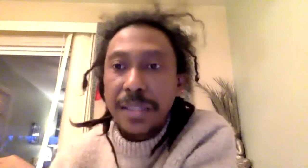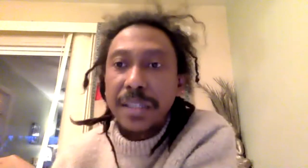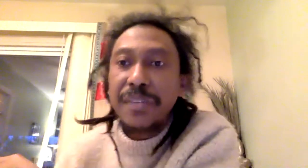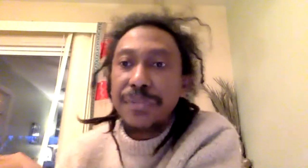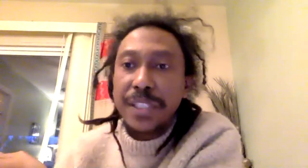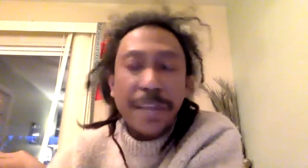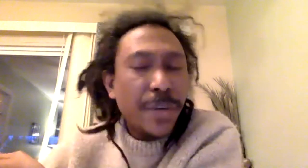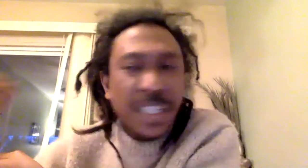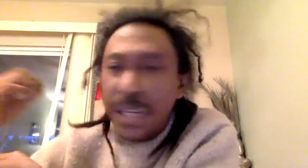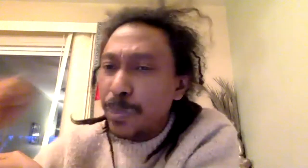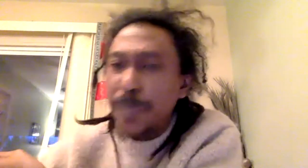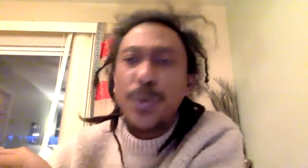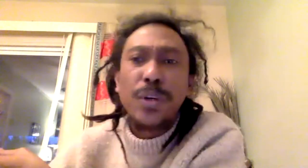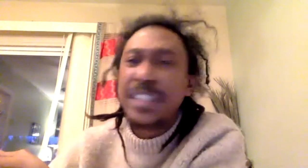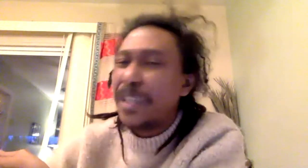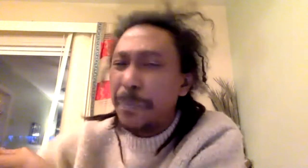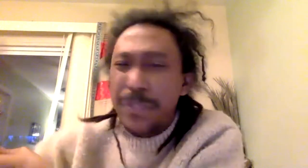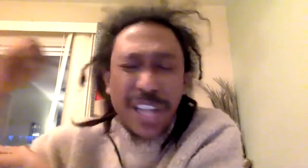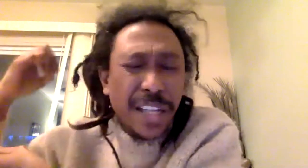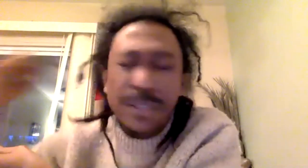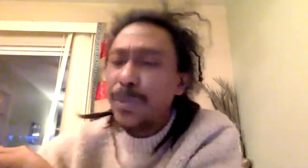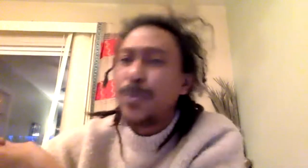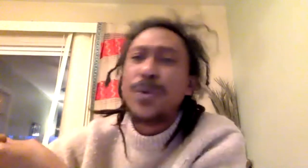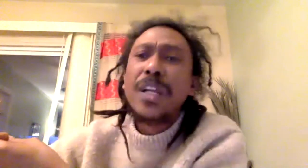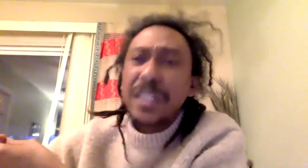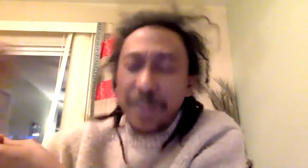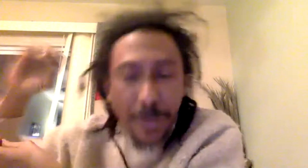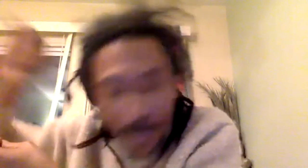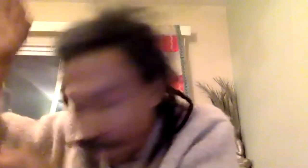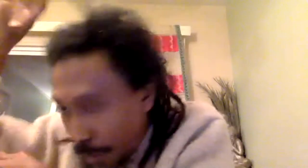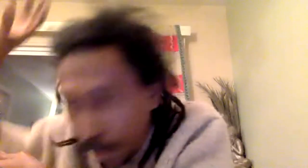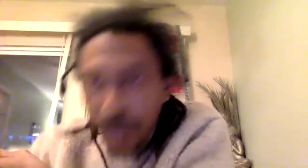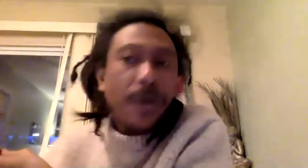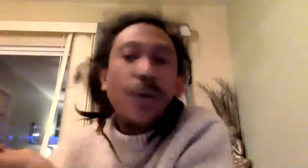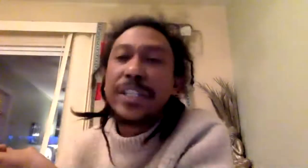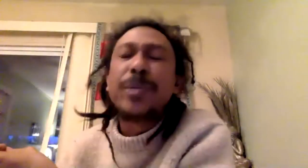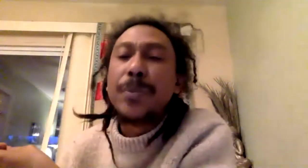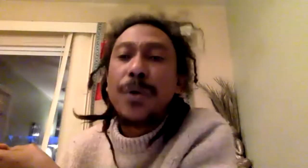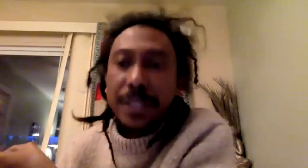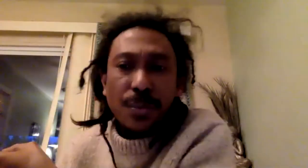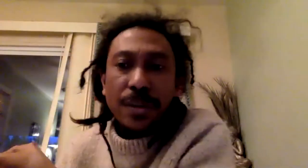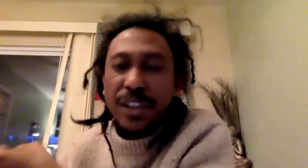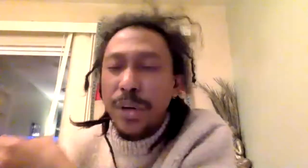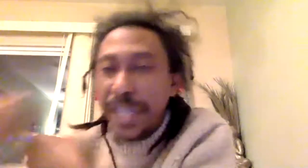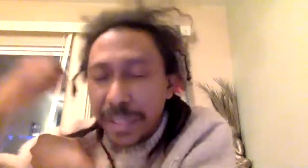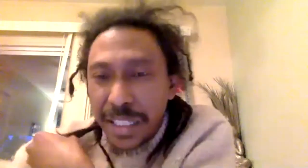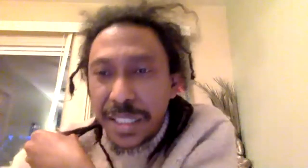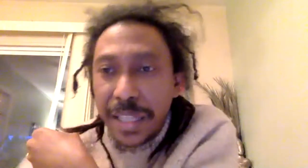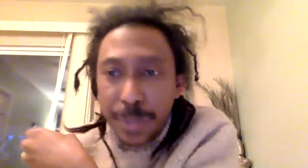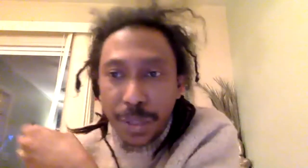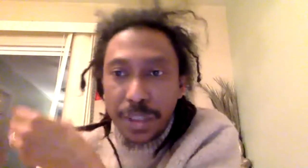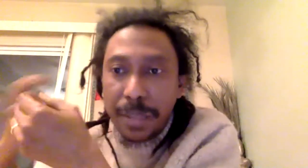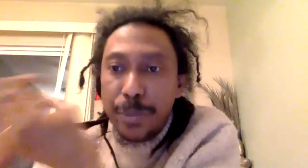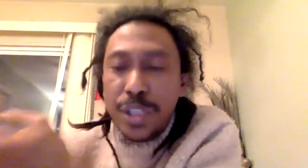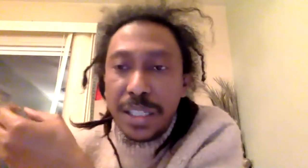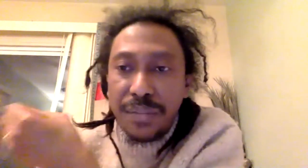understand. Even American people, the Chinese people, all the people in the world gonna understand